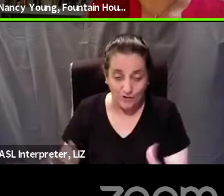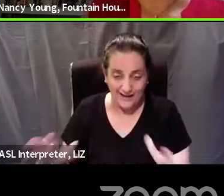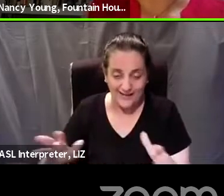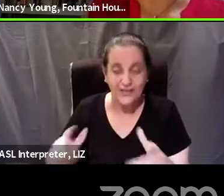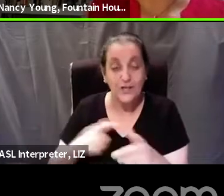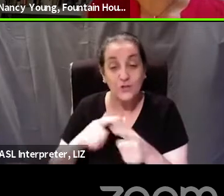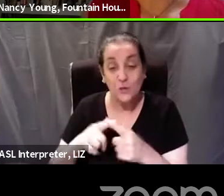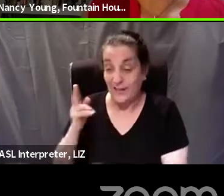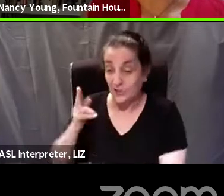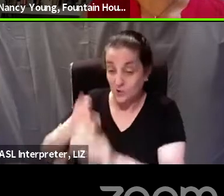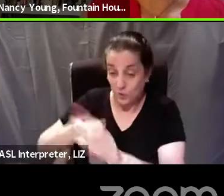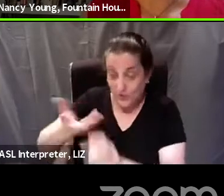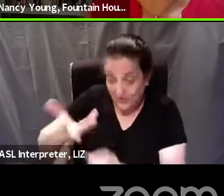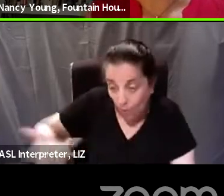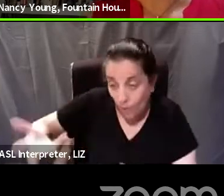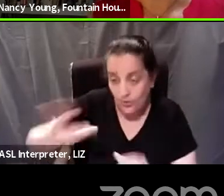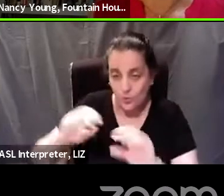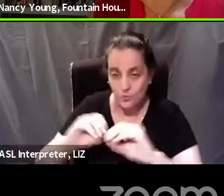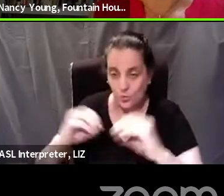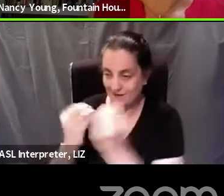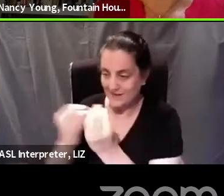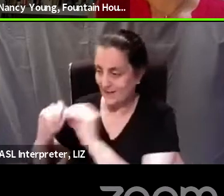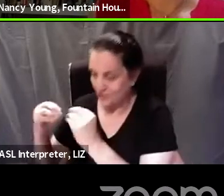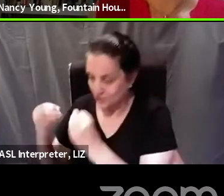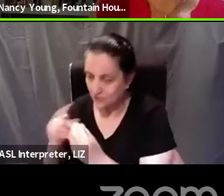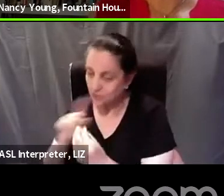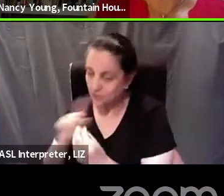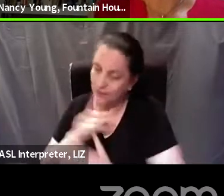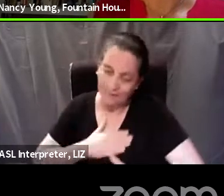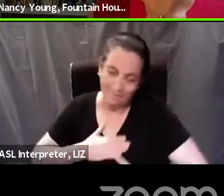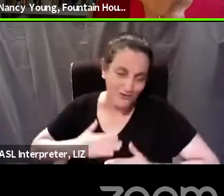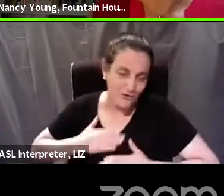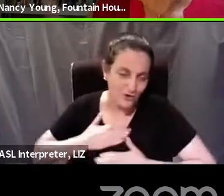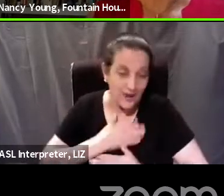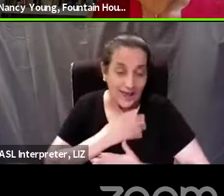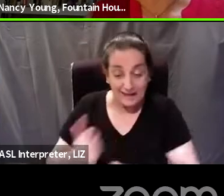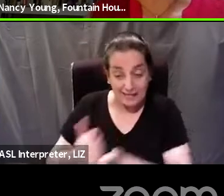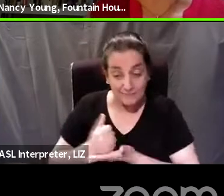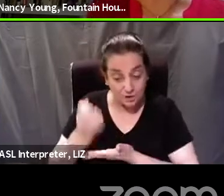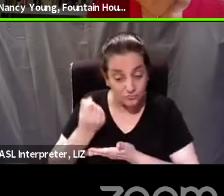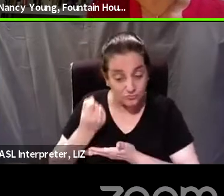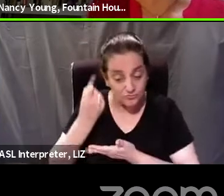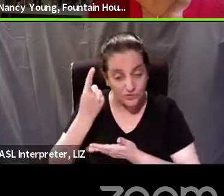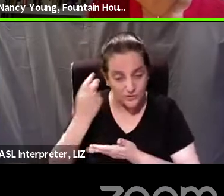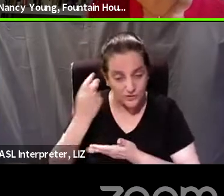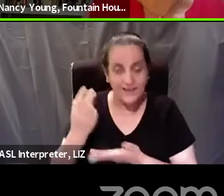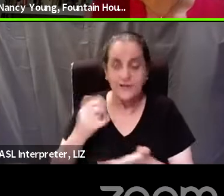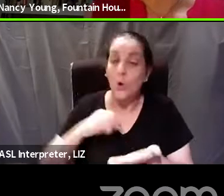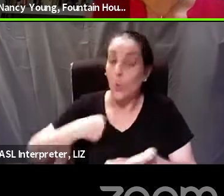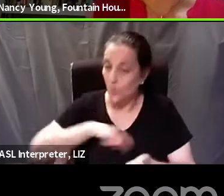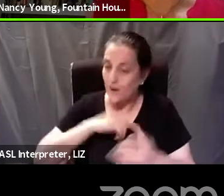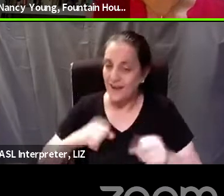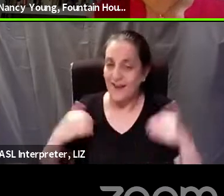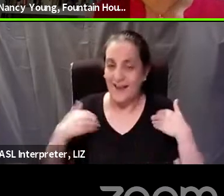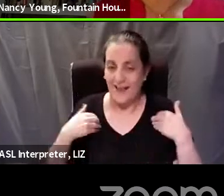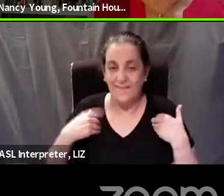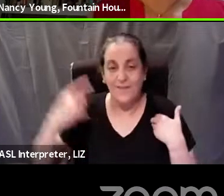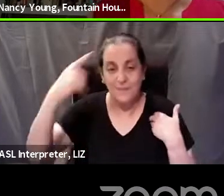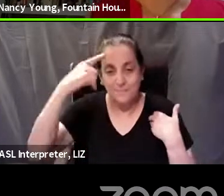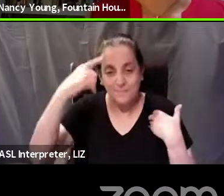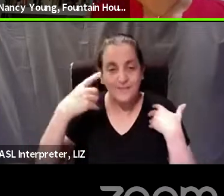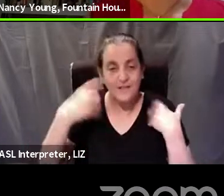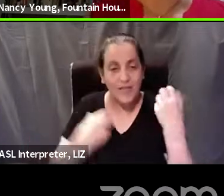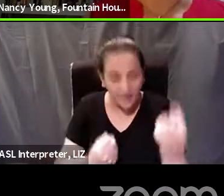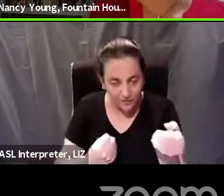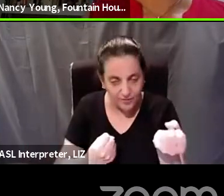has been a total pleasure and has also helped us realize, you know, we can be the mental health component while other people can